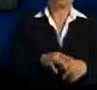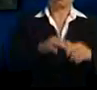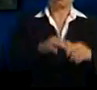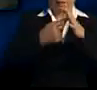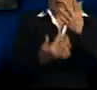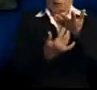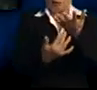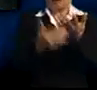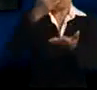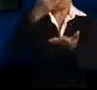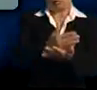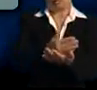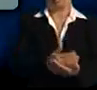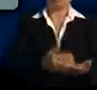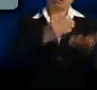heating is stopped.